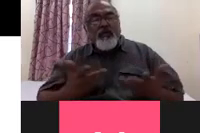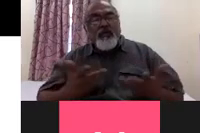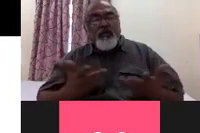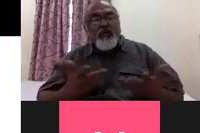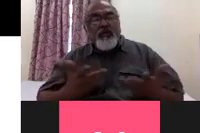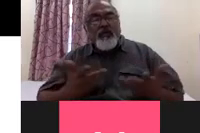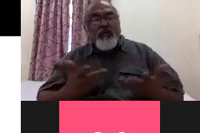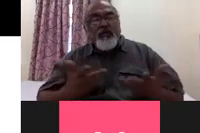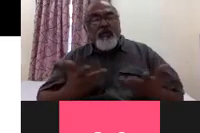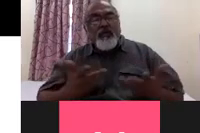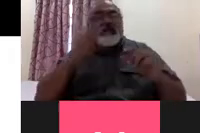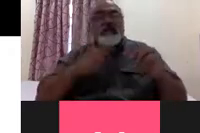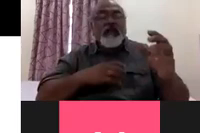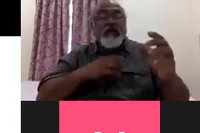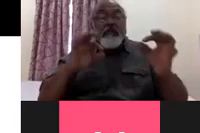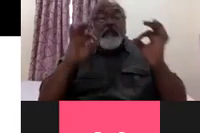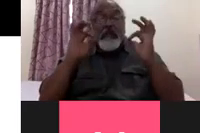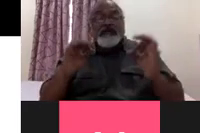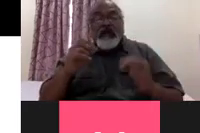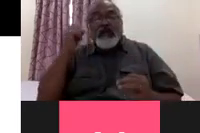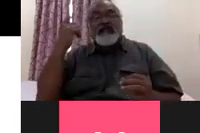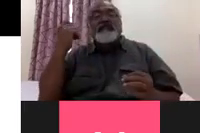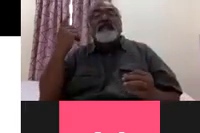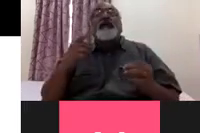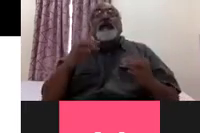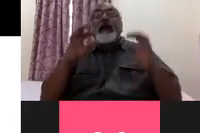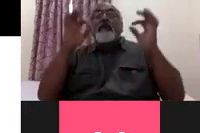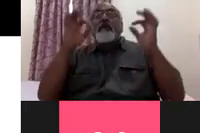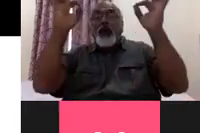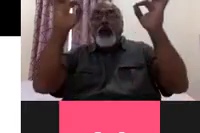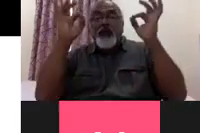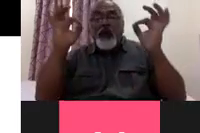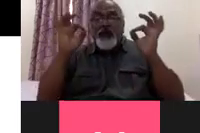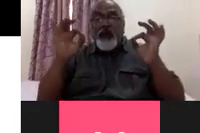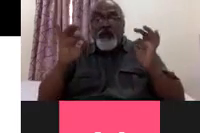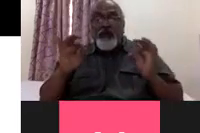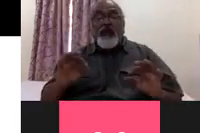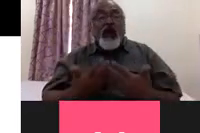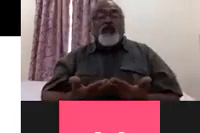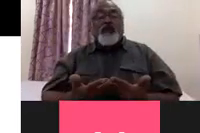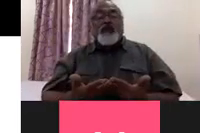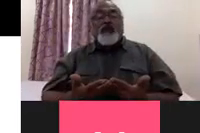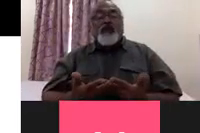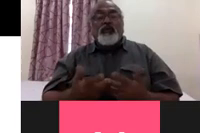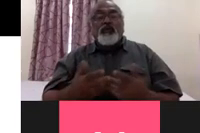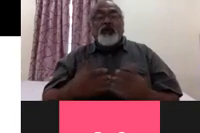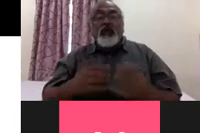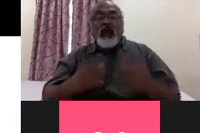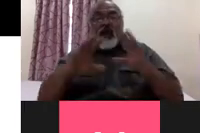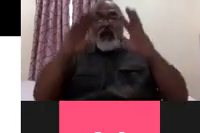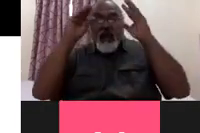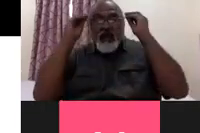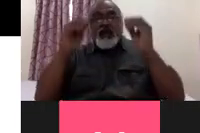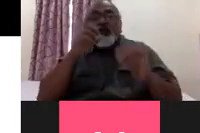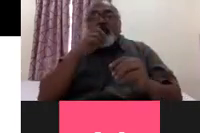better understanding of methodically how I can go about. We can go about, you know, the drive in each one of us to move to action